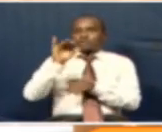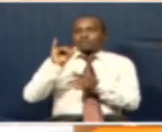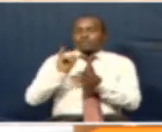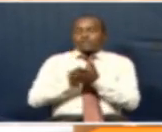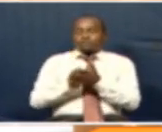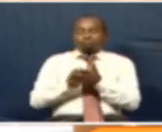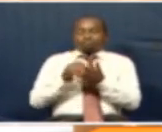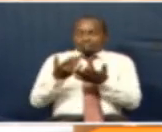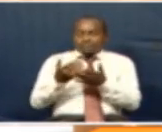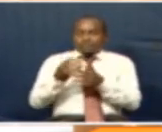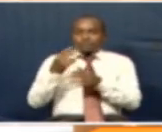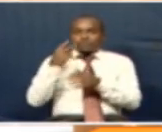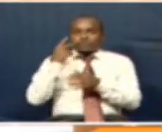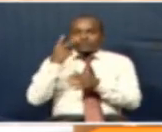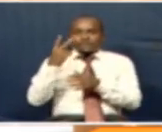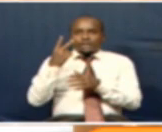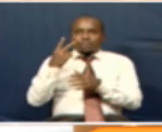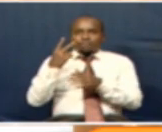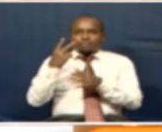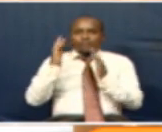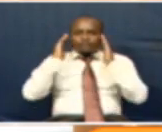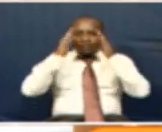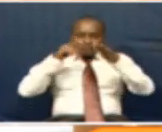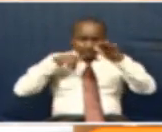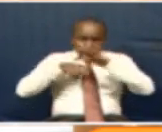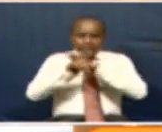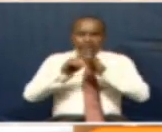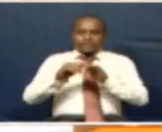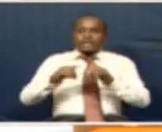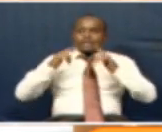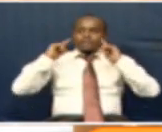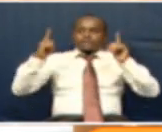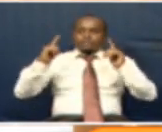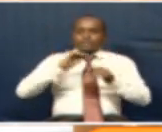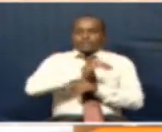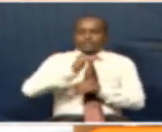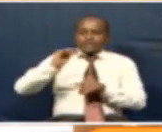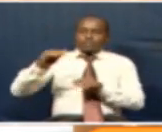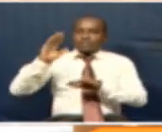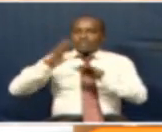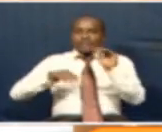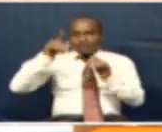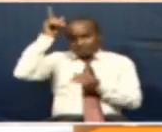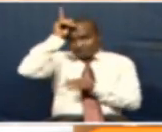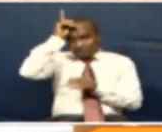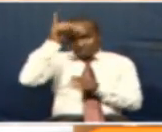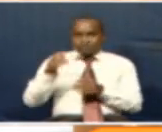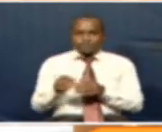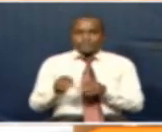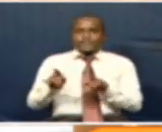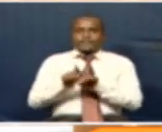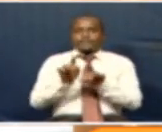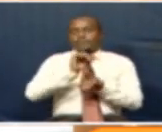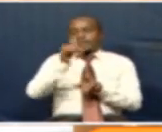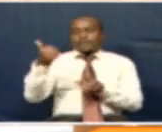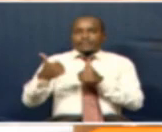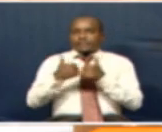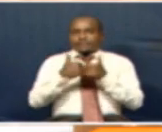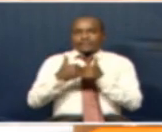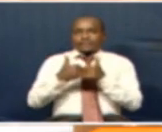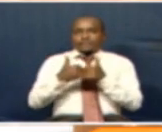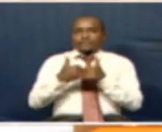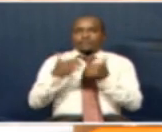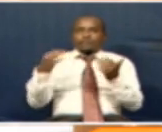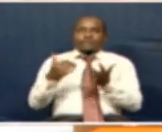them being around the big urban centers as opposed to being in the rural areas. There's also a challenge in terms of their